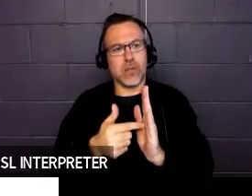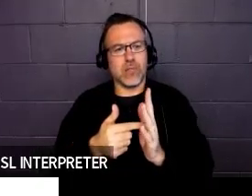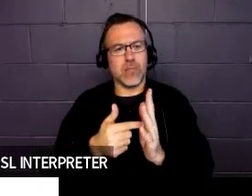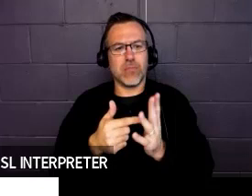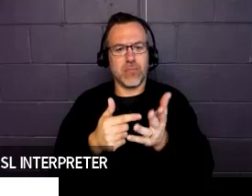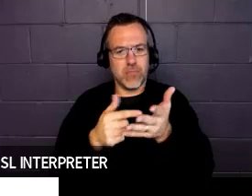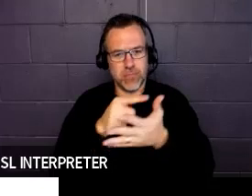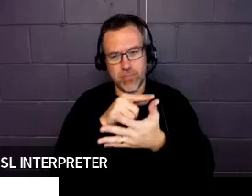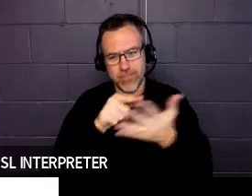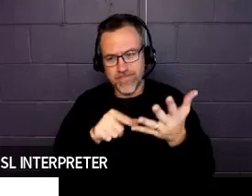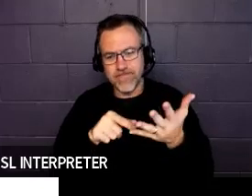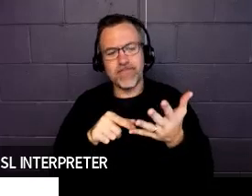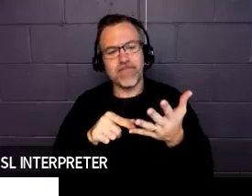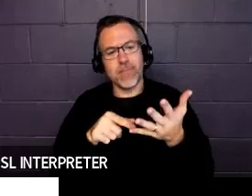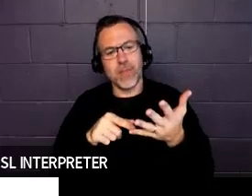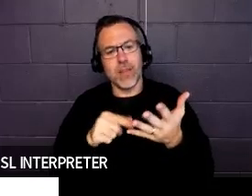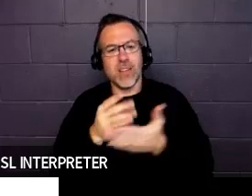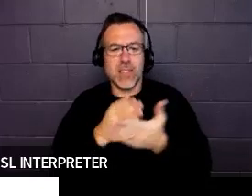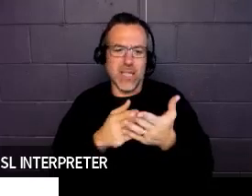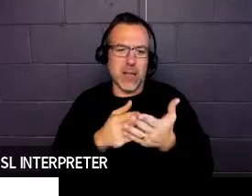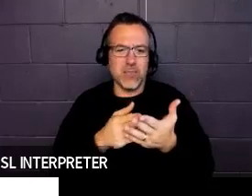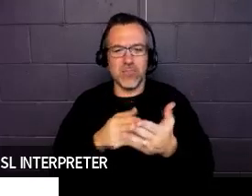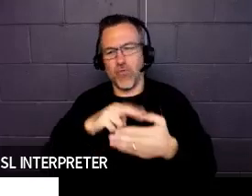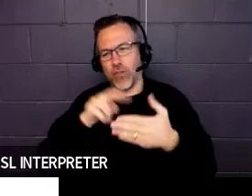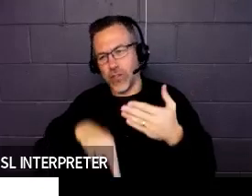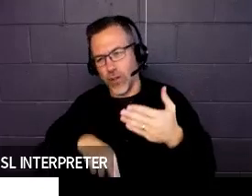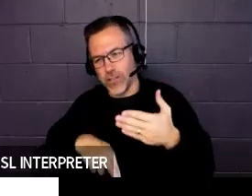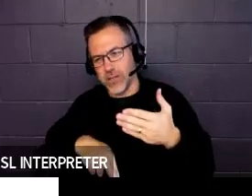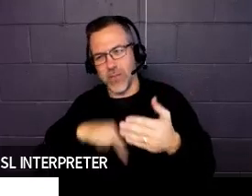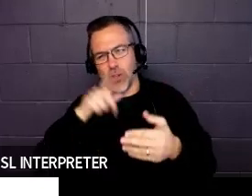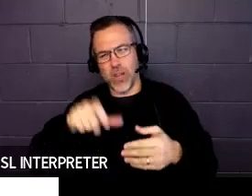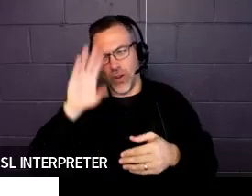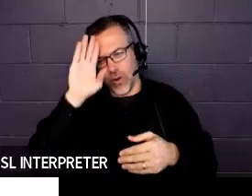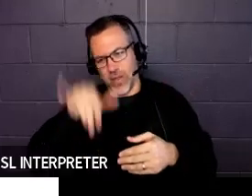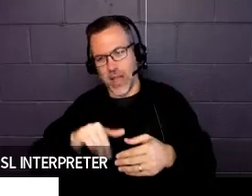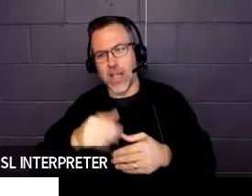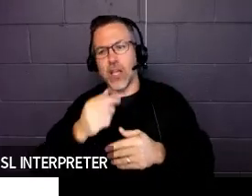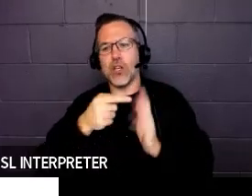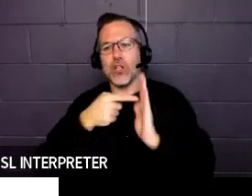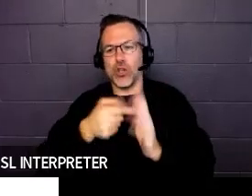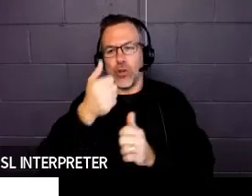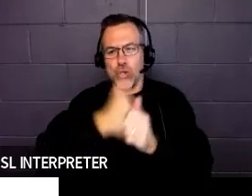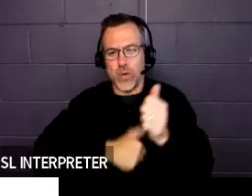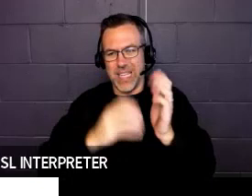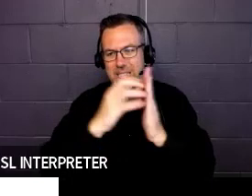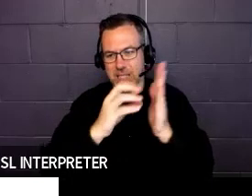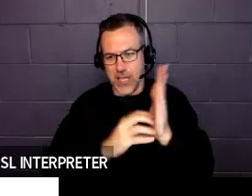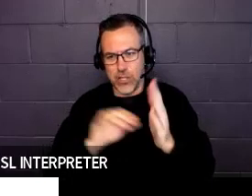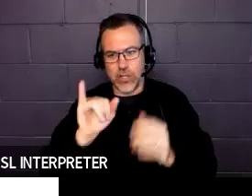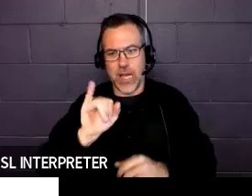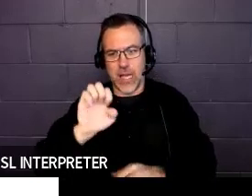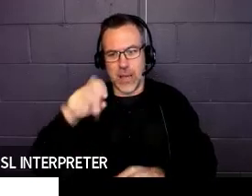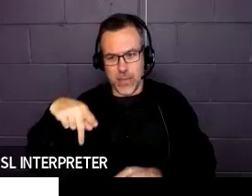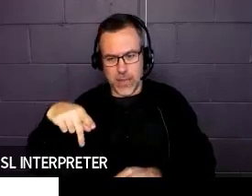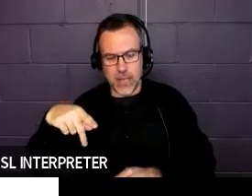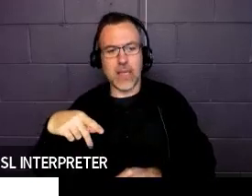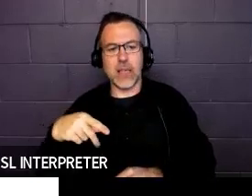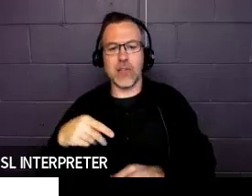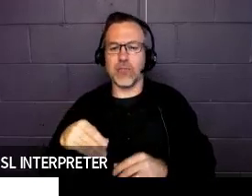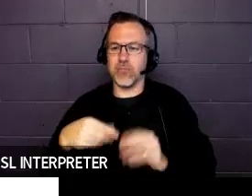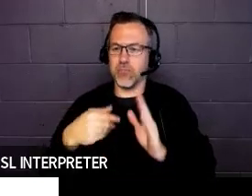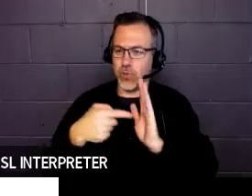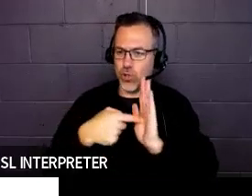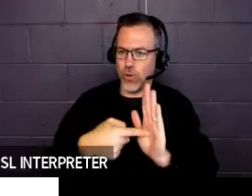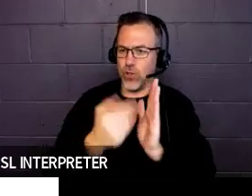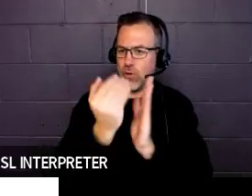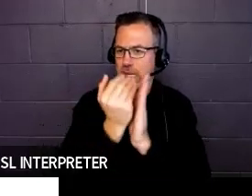on it, but that's, you don't really need to know that, but it tells you each section of the IEP and kind of gives you a little list of